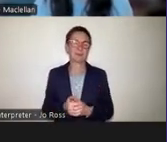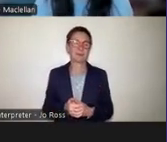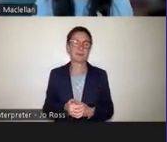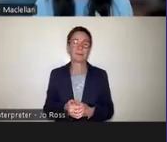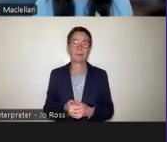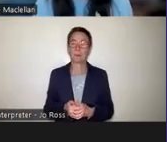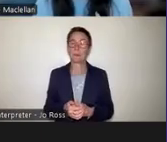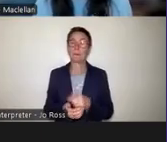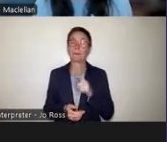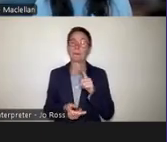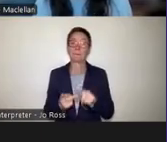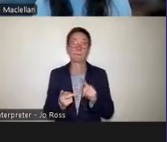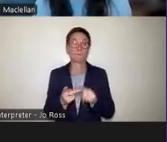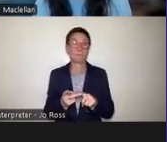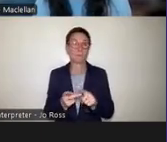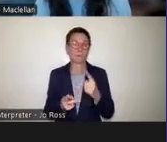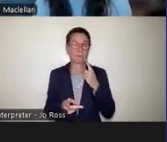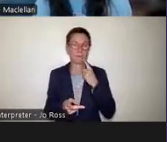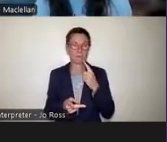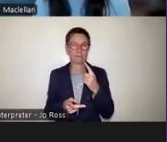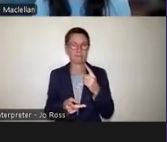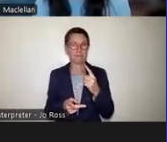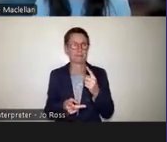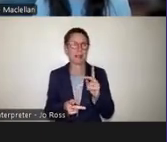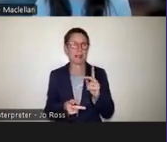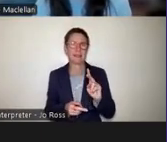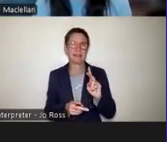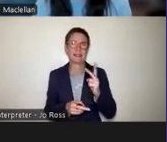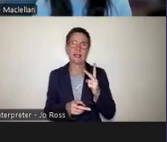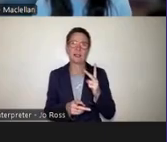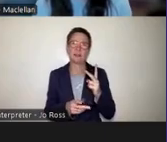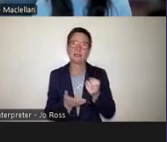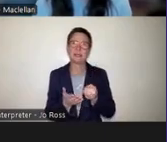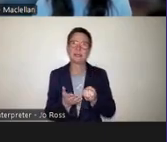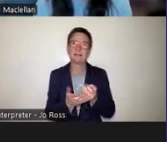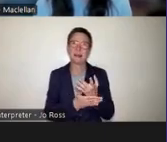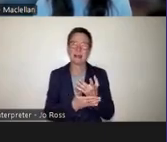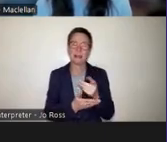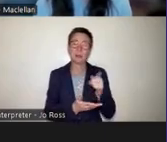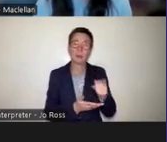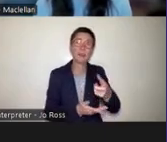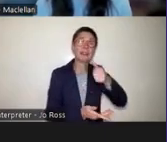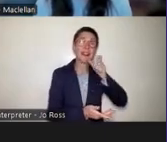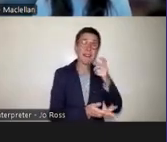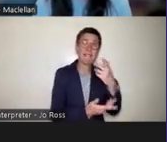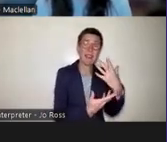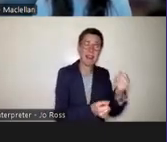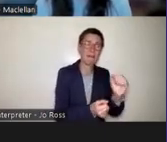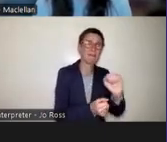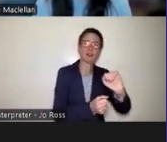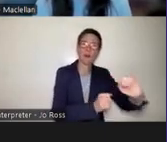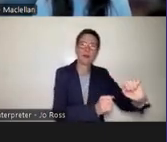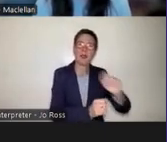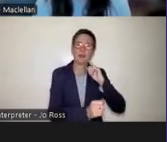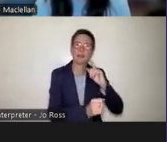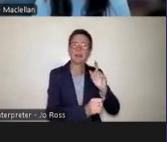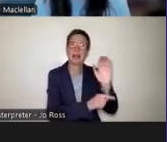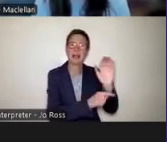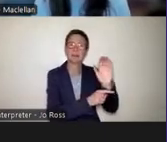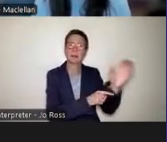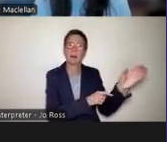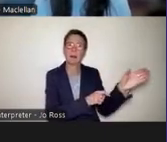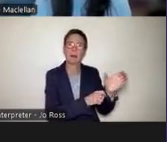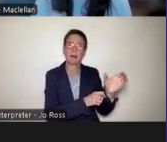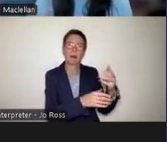their secondary spend element. So there is a cafe on site, but it's not hosted by Jarrow Hall. It's hosted by an external